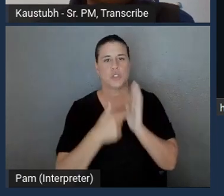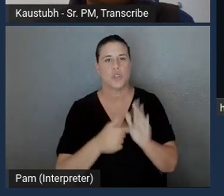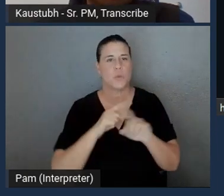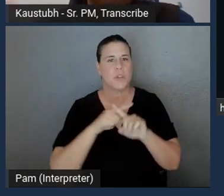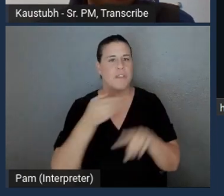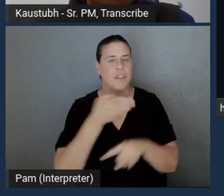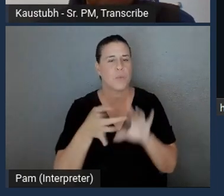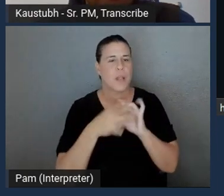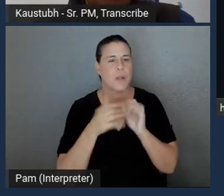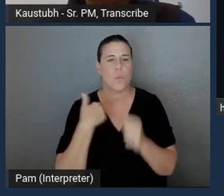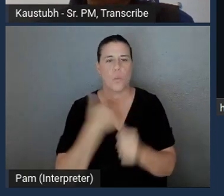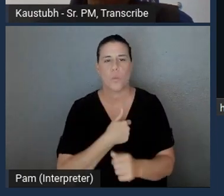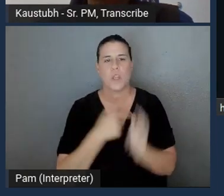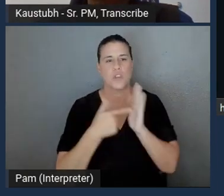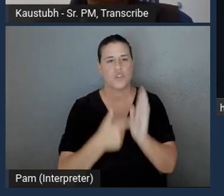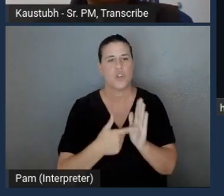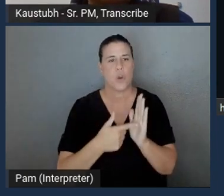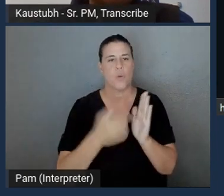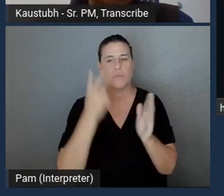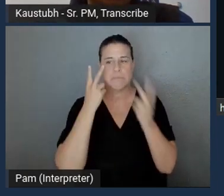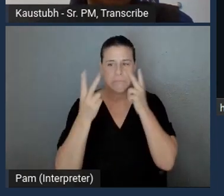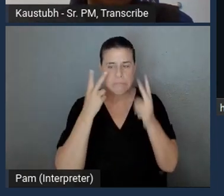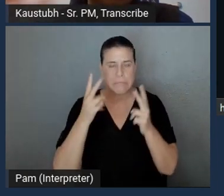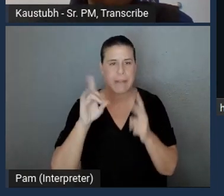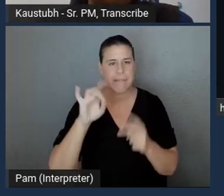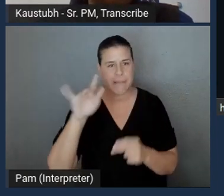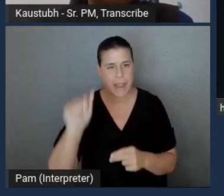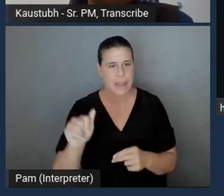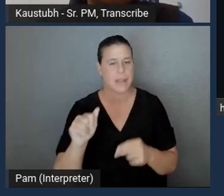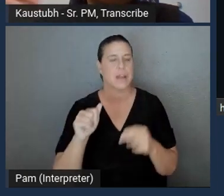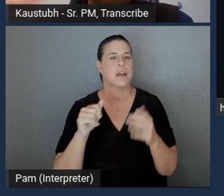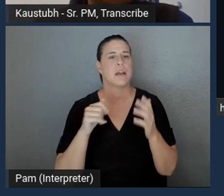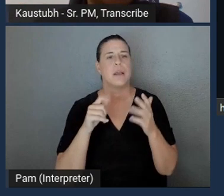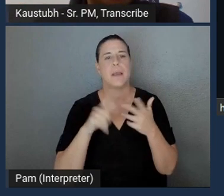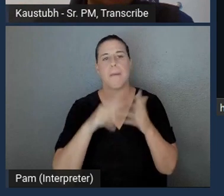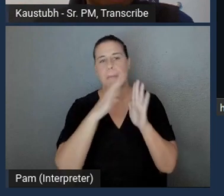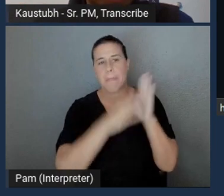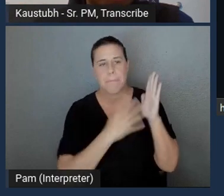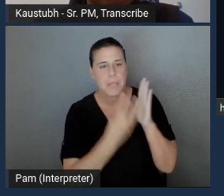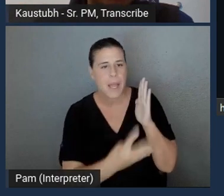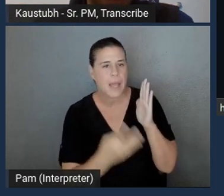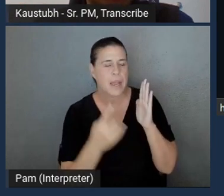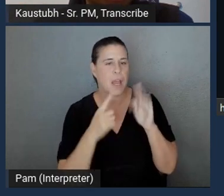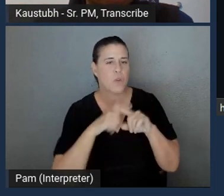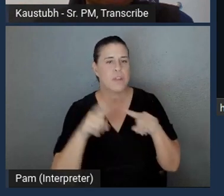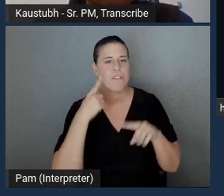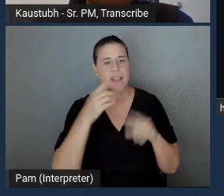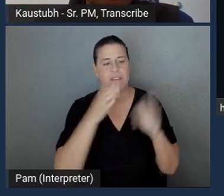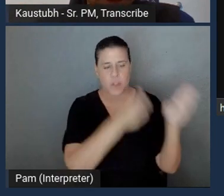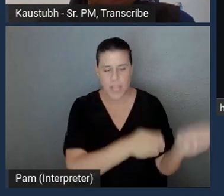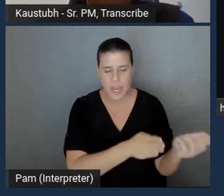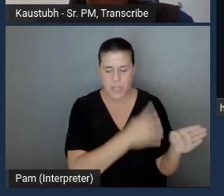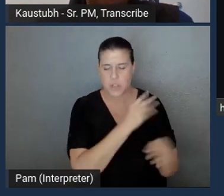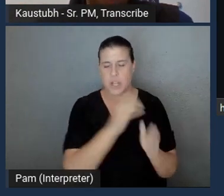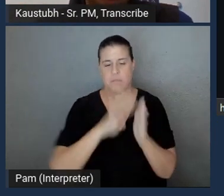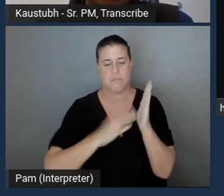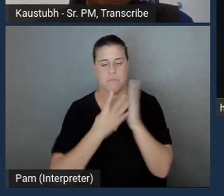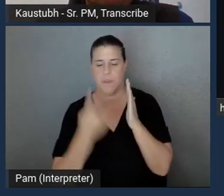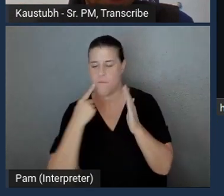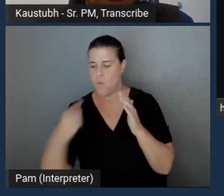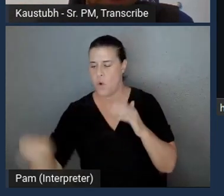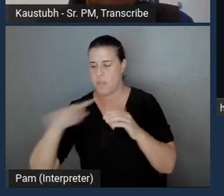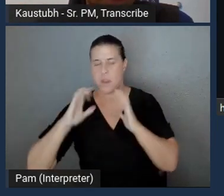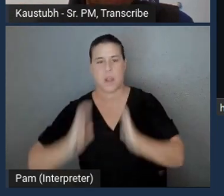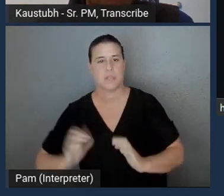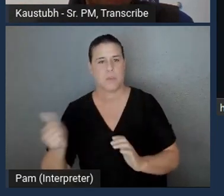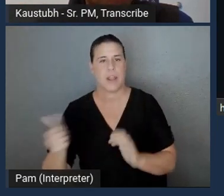generate amplitude data. You can plot out waveforms for agent as well as the customer, and then you